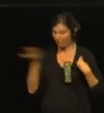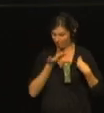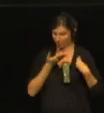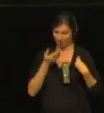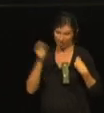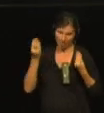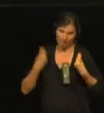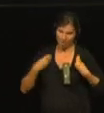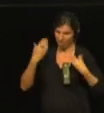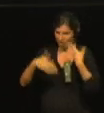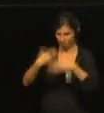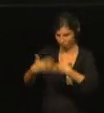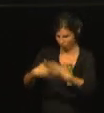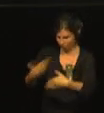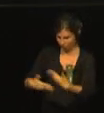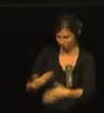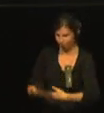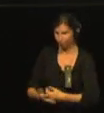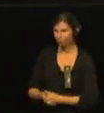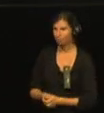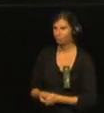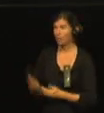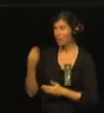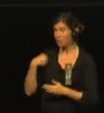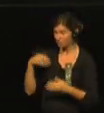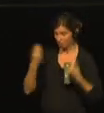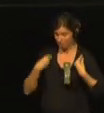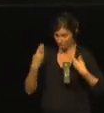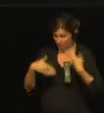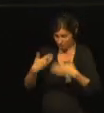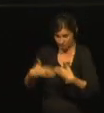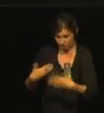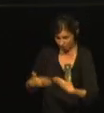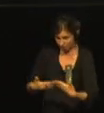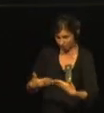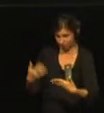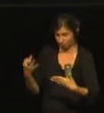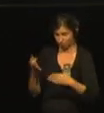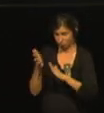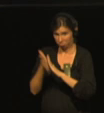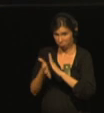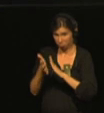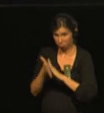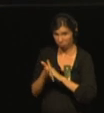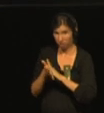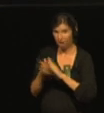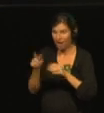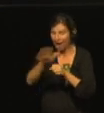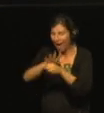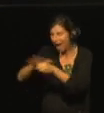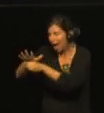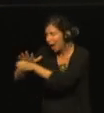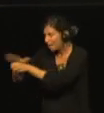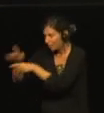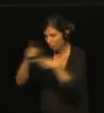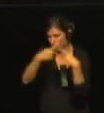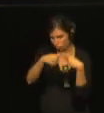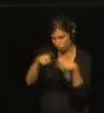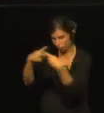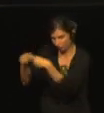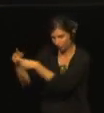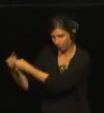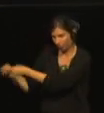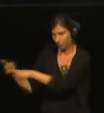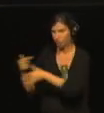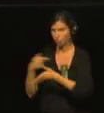life is described in several domains, and I will show you all the